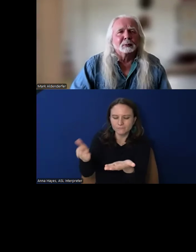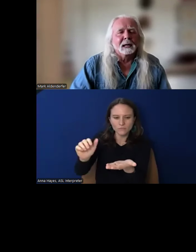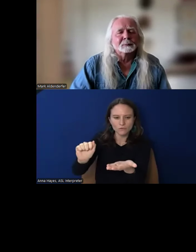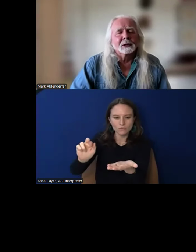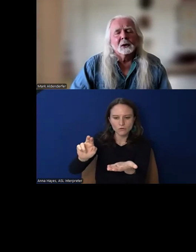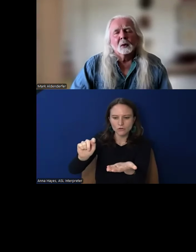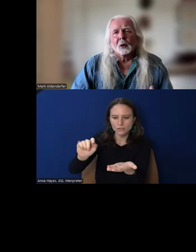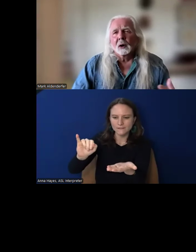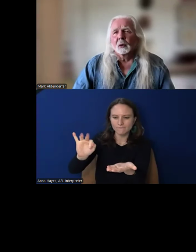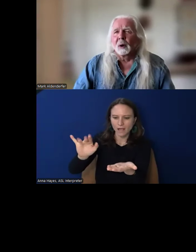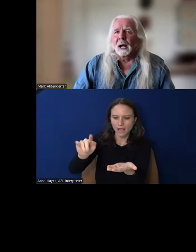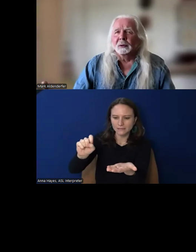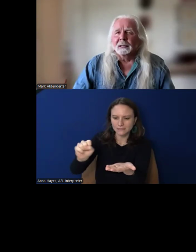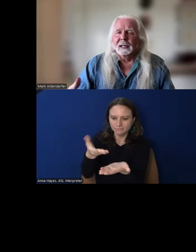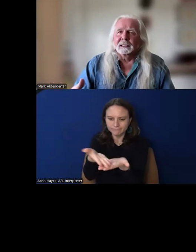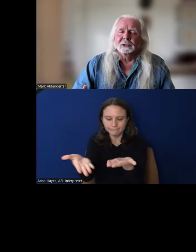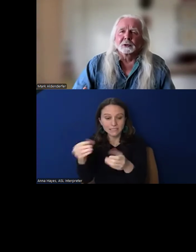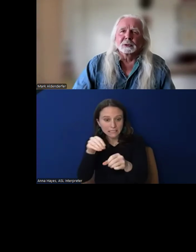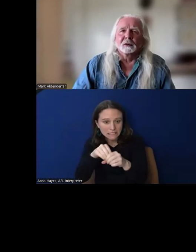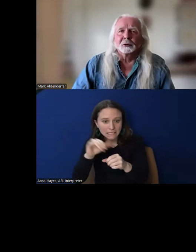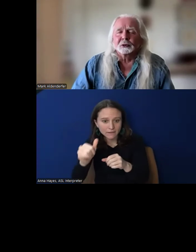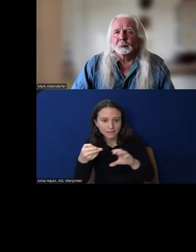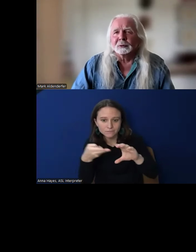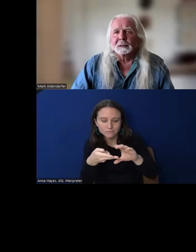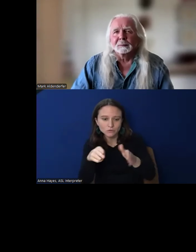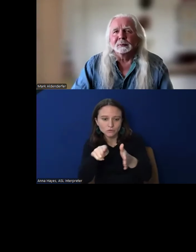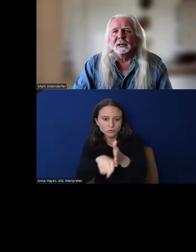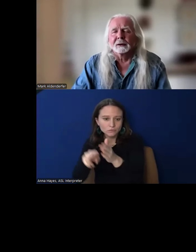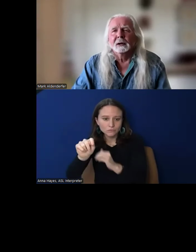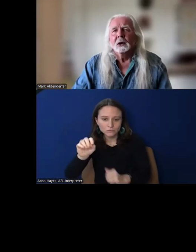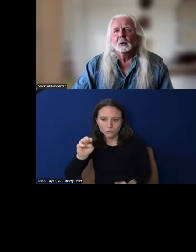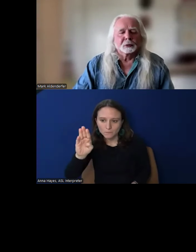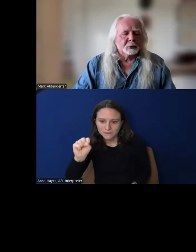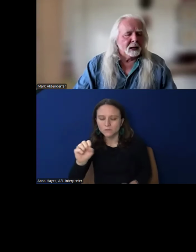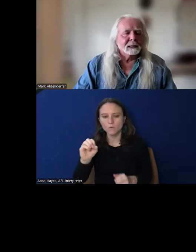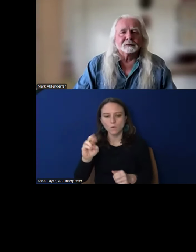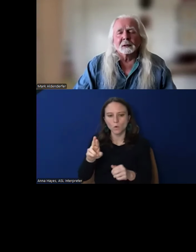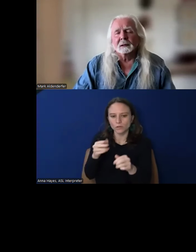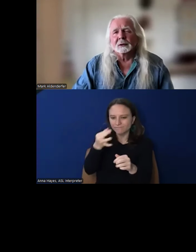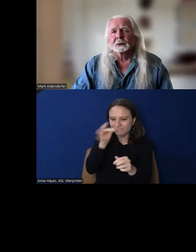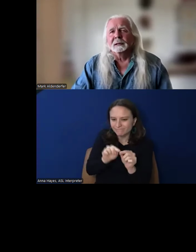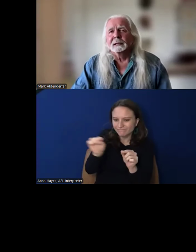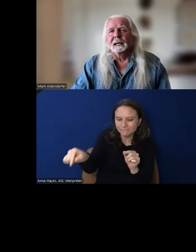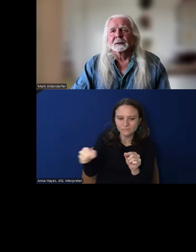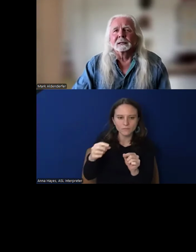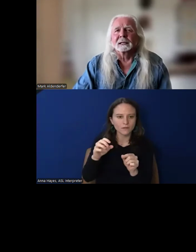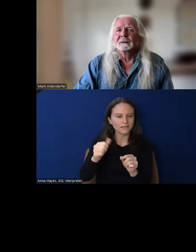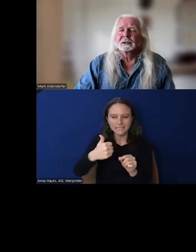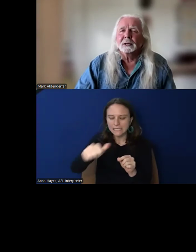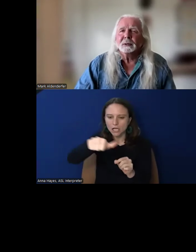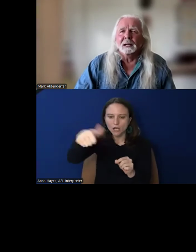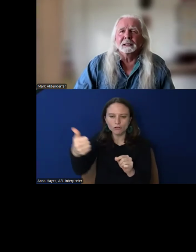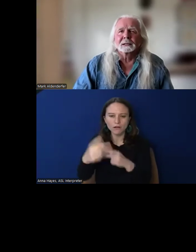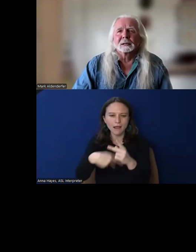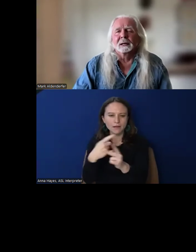itself, perhaps, or around it, that is, in terms of other tombs that might be there, or other kinds of archaeological indicators that give us